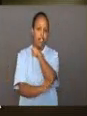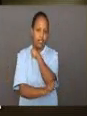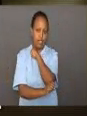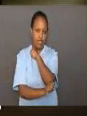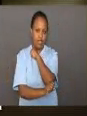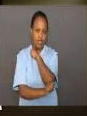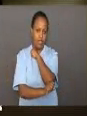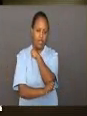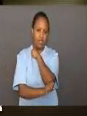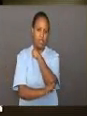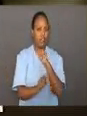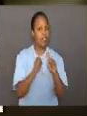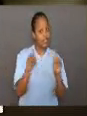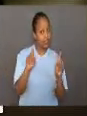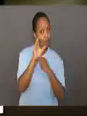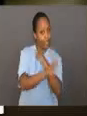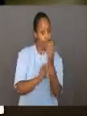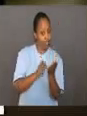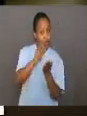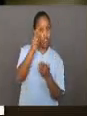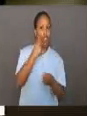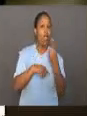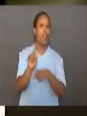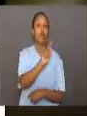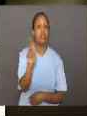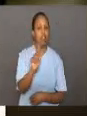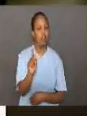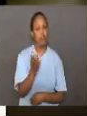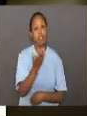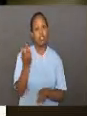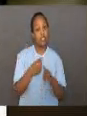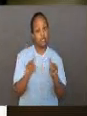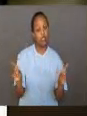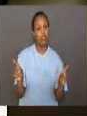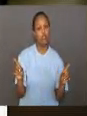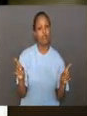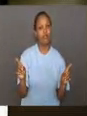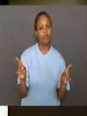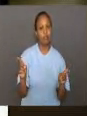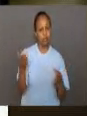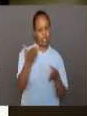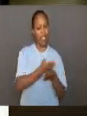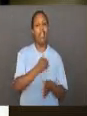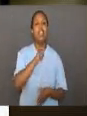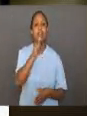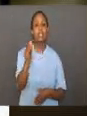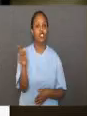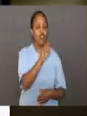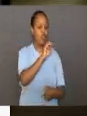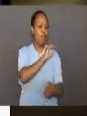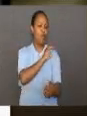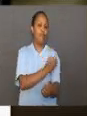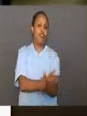regime. It did not bring democracy to the country, but rather it ruled with